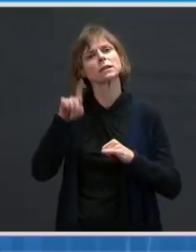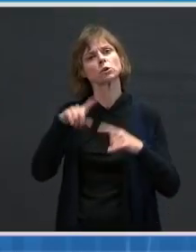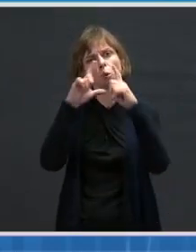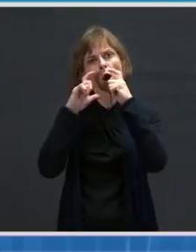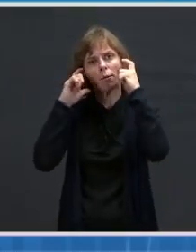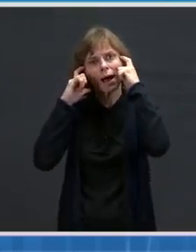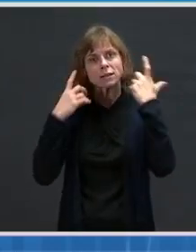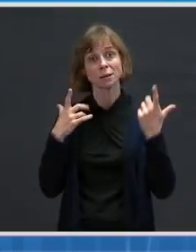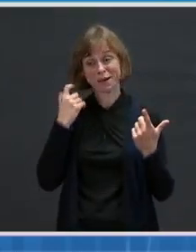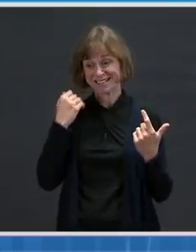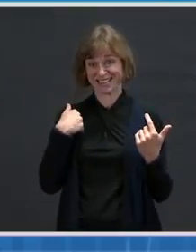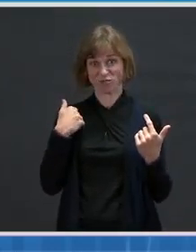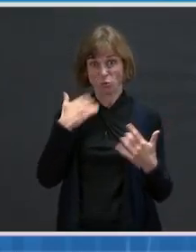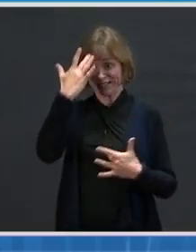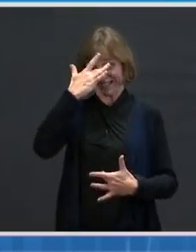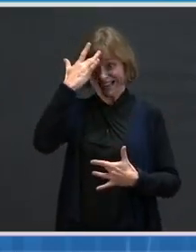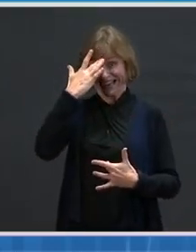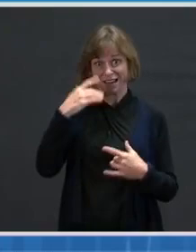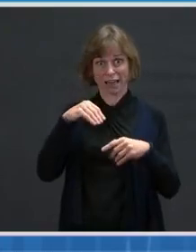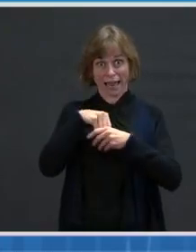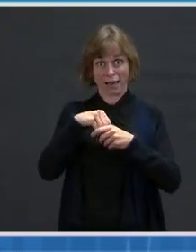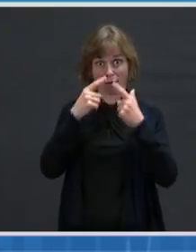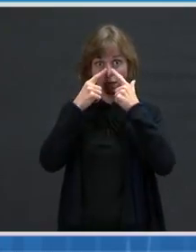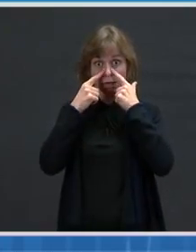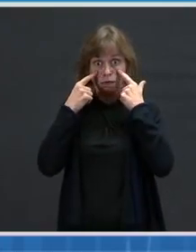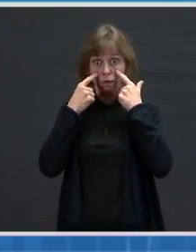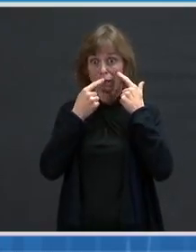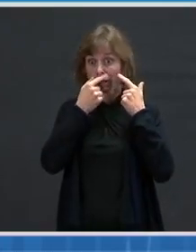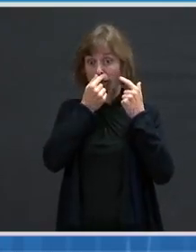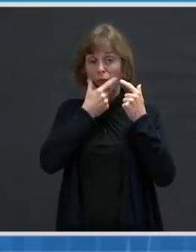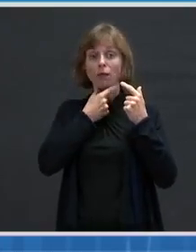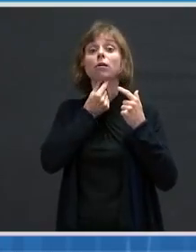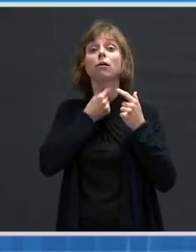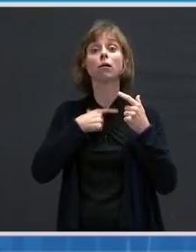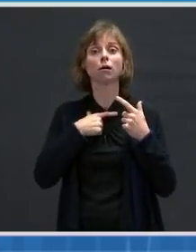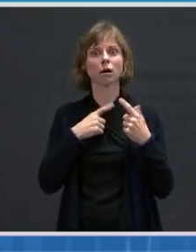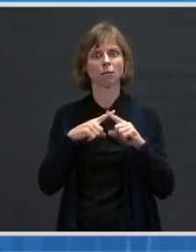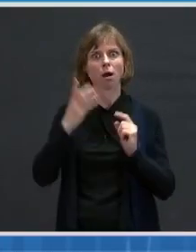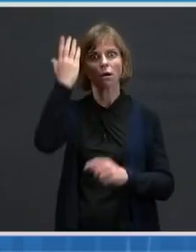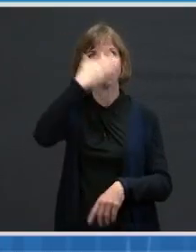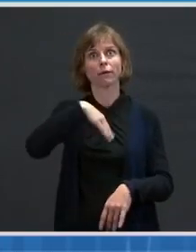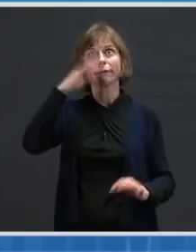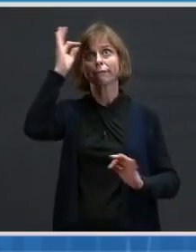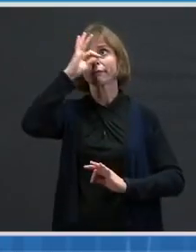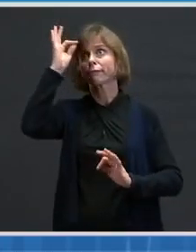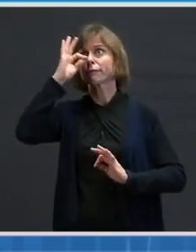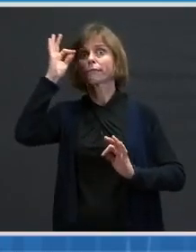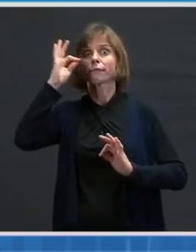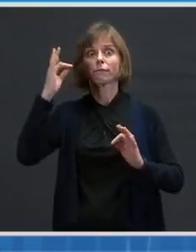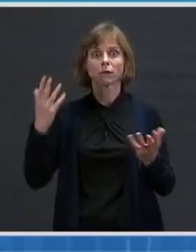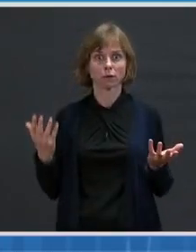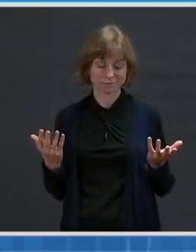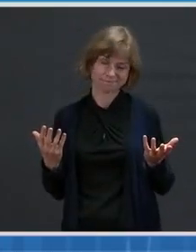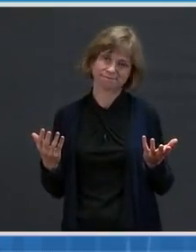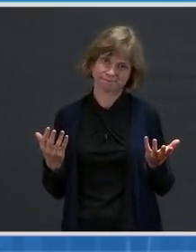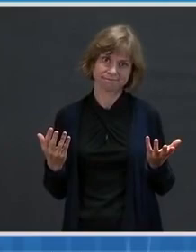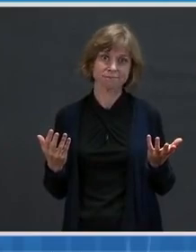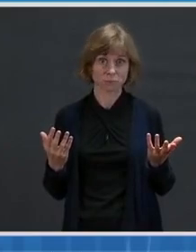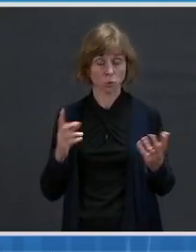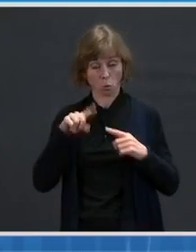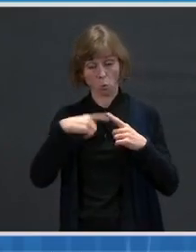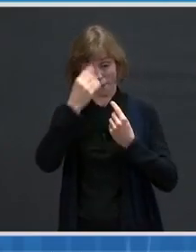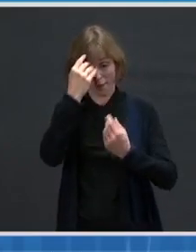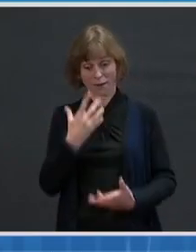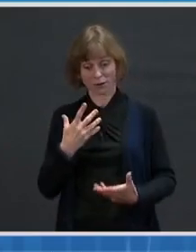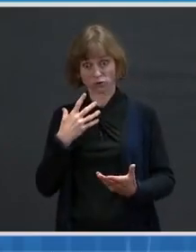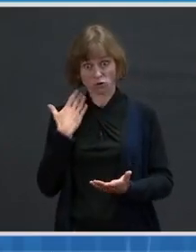your nasopharynx, even though we hope that when the data comes in, it's going to show that the very virus level